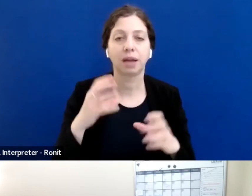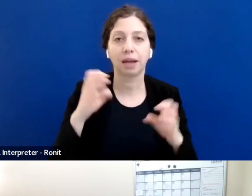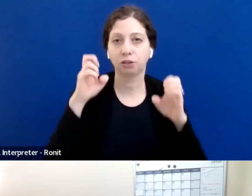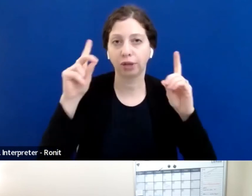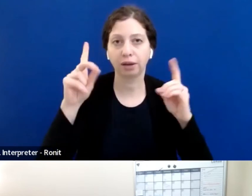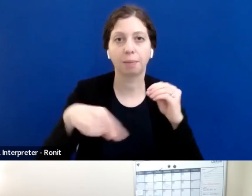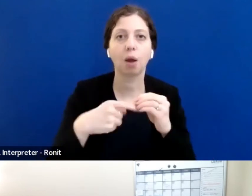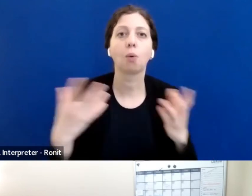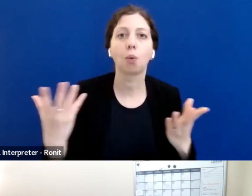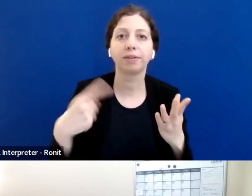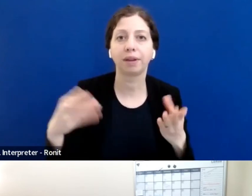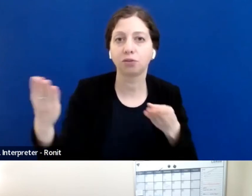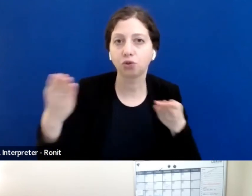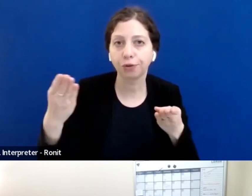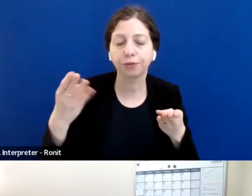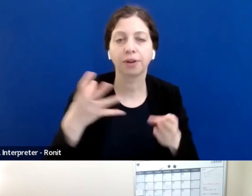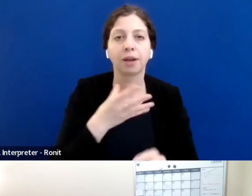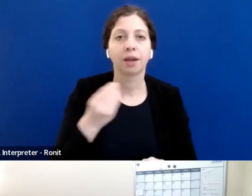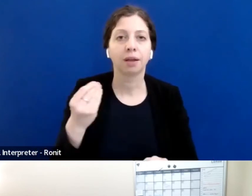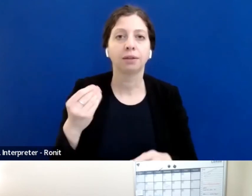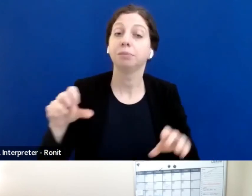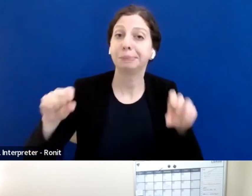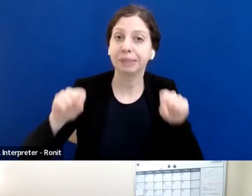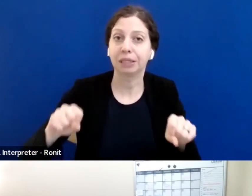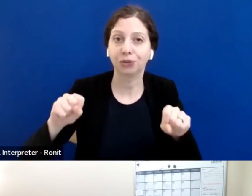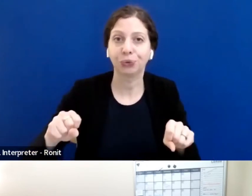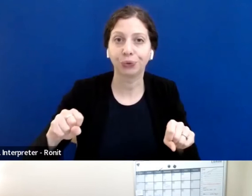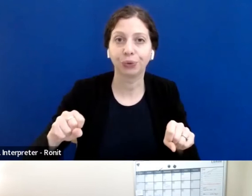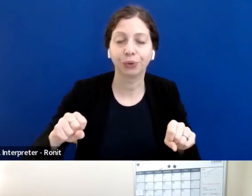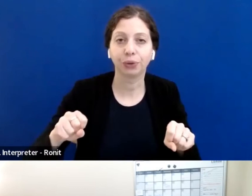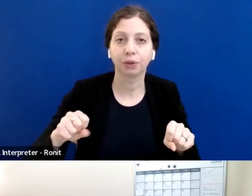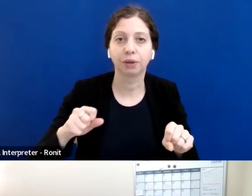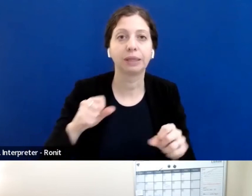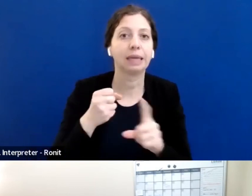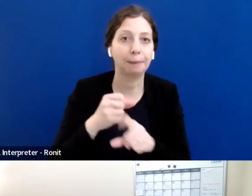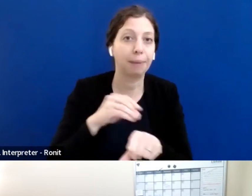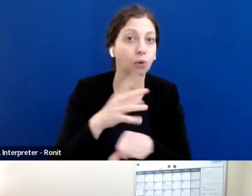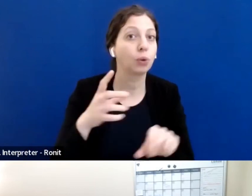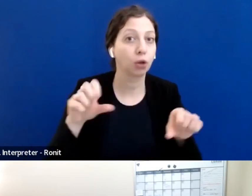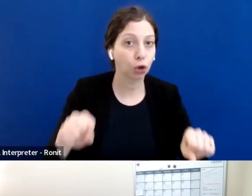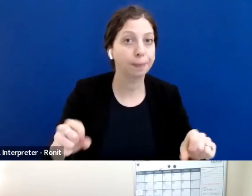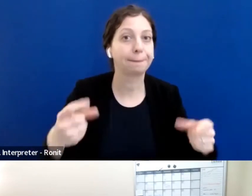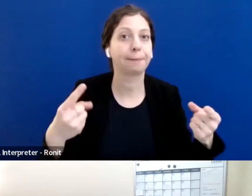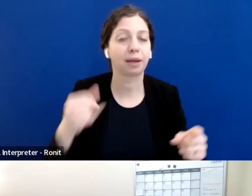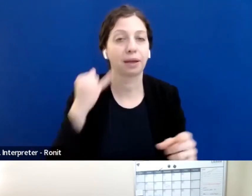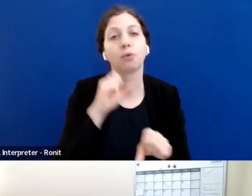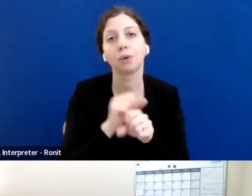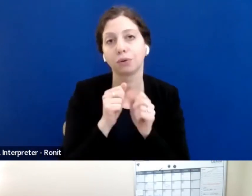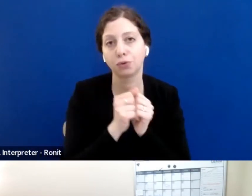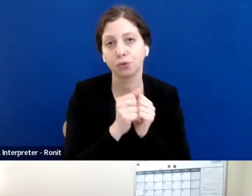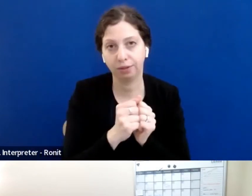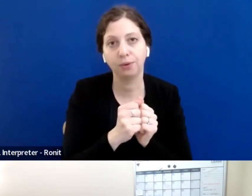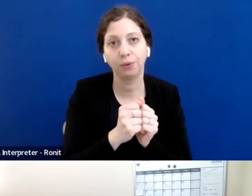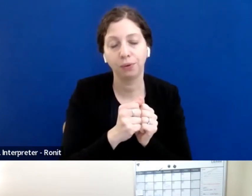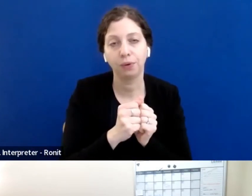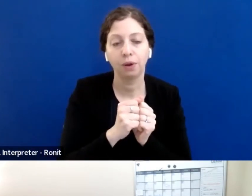what they serve and the potential of the impact we could make if we worked together. You know,